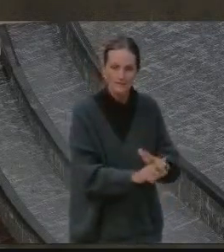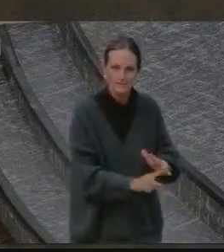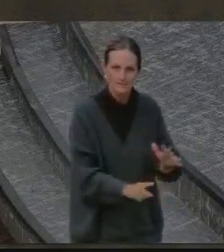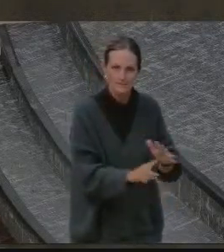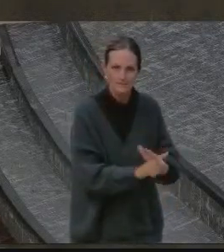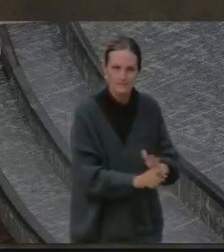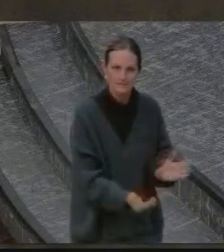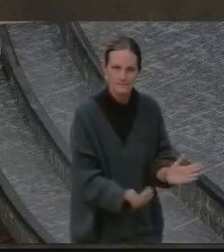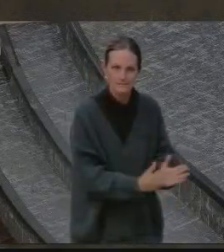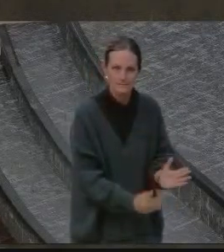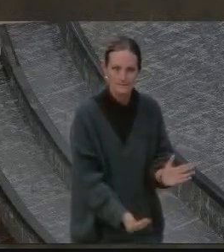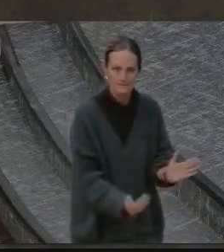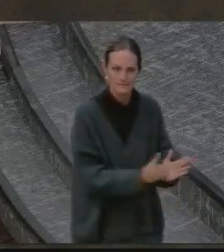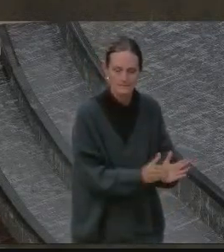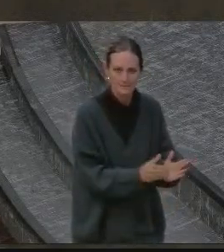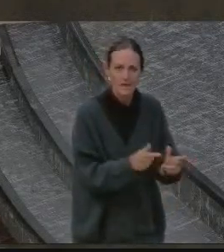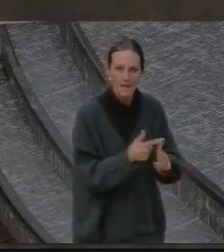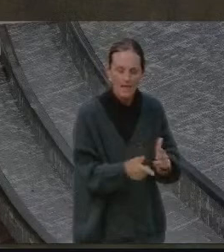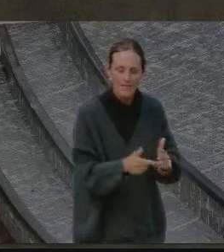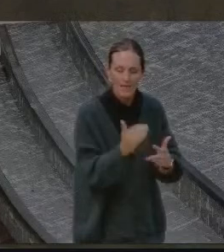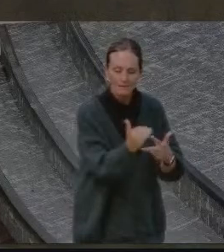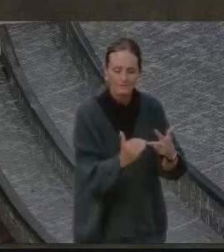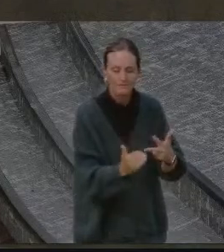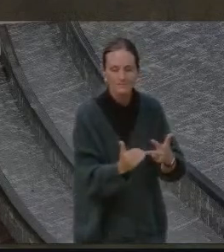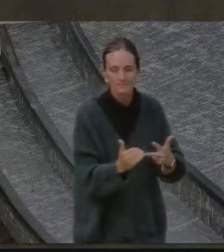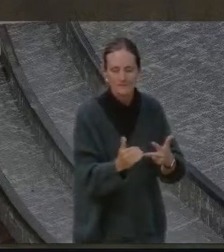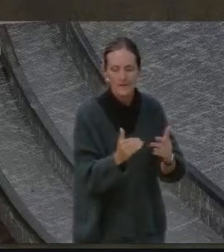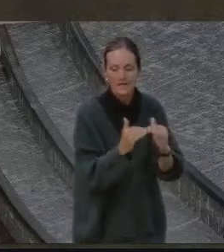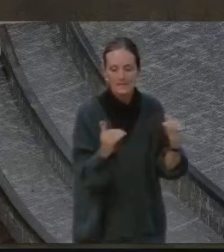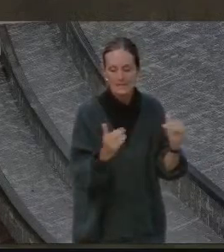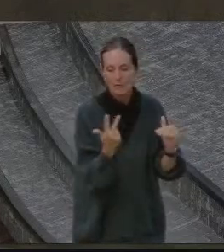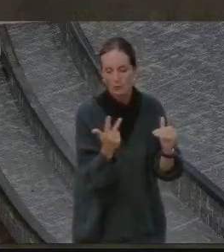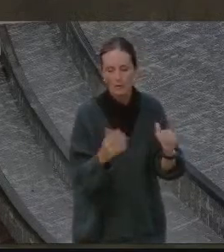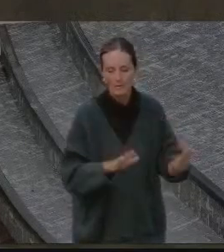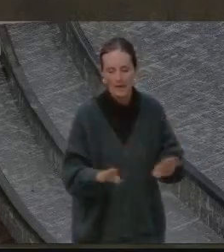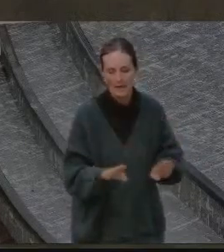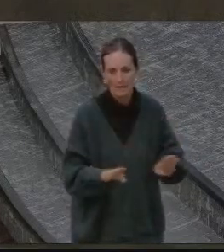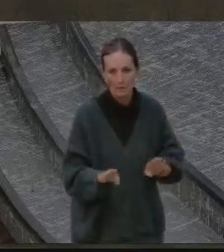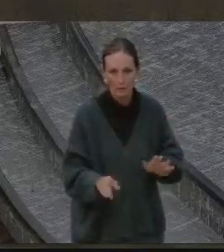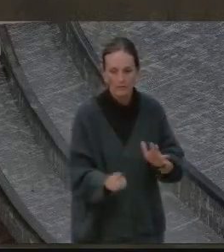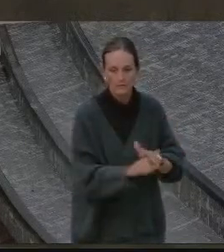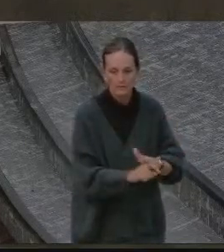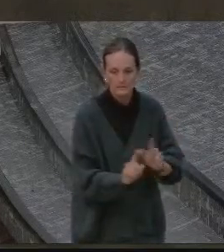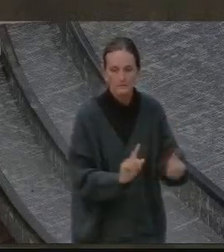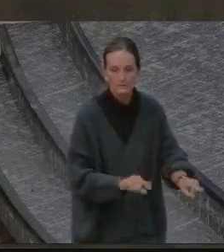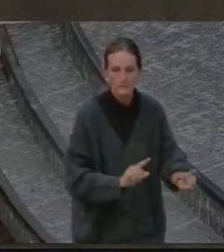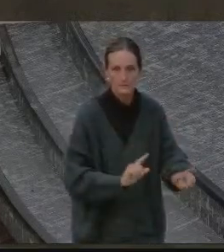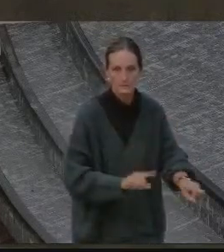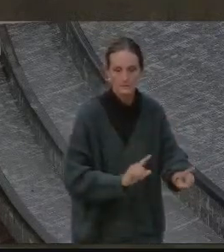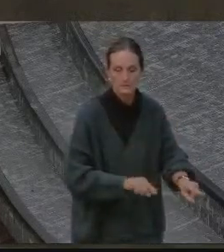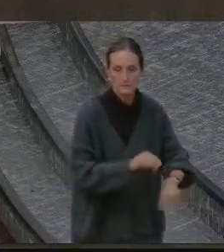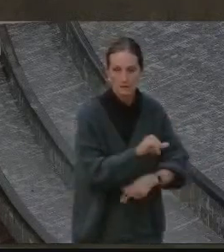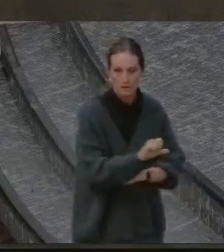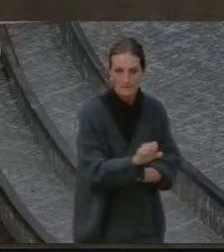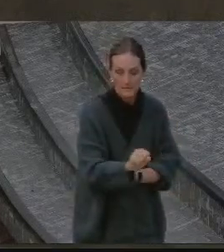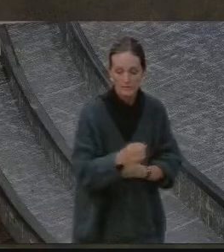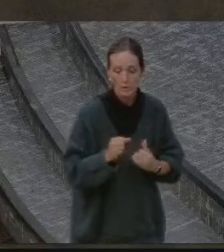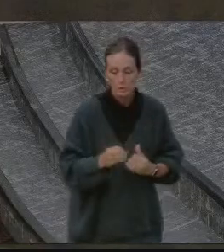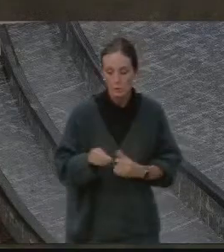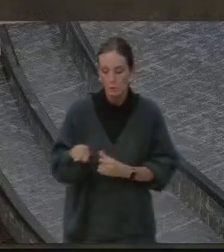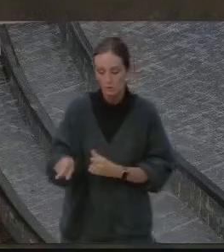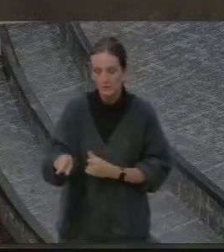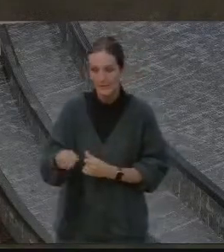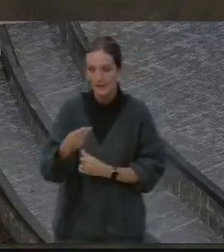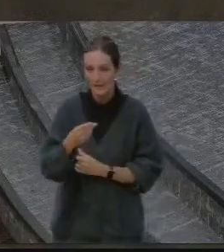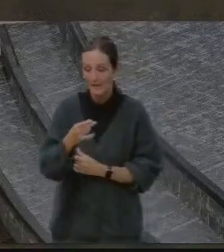start being your kind of tier 3 behaviors. And so what Ms. Douglas is doing there is she has started a